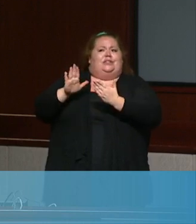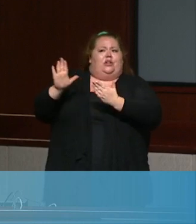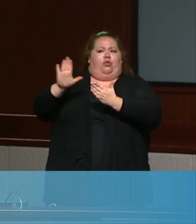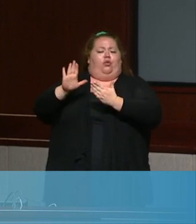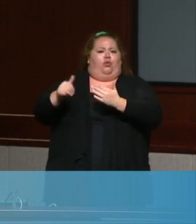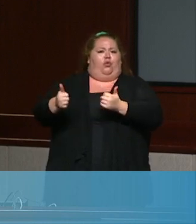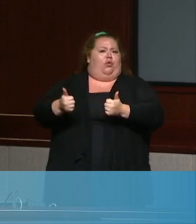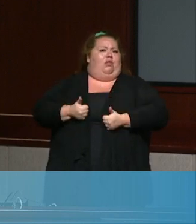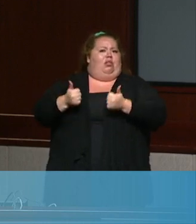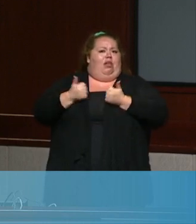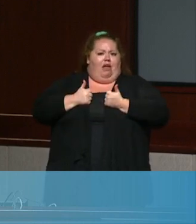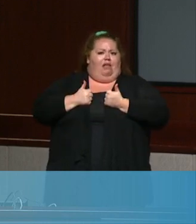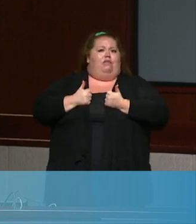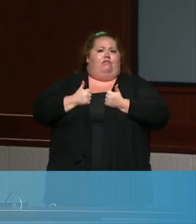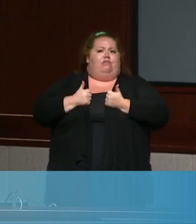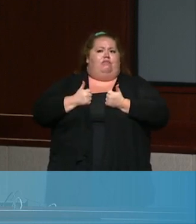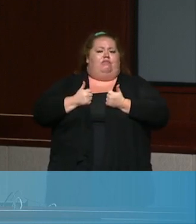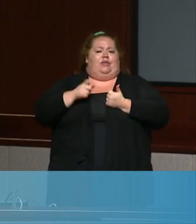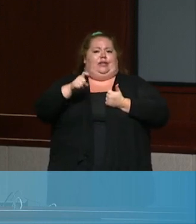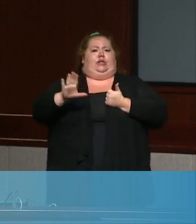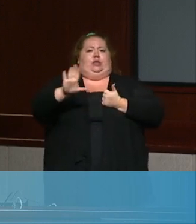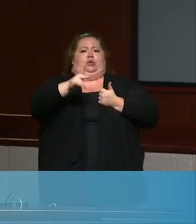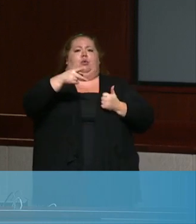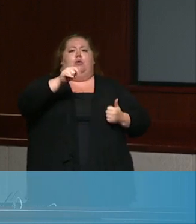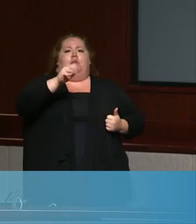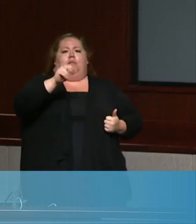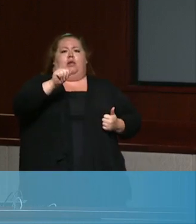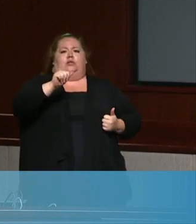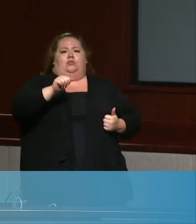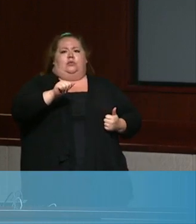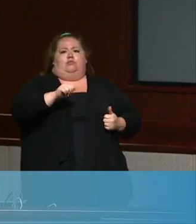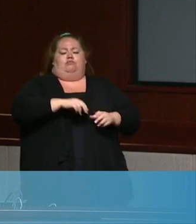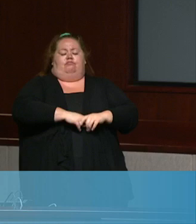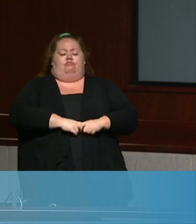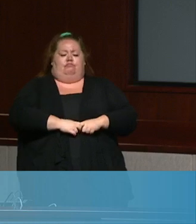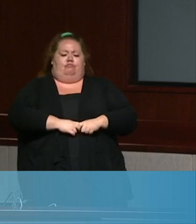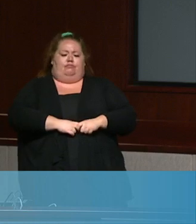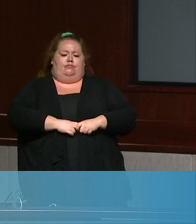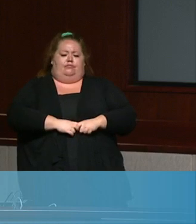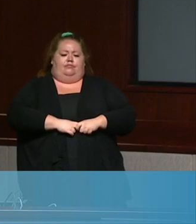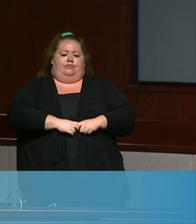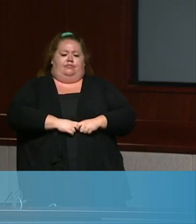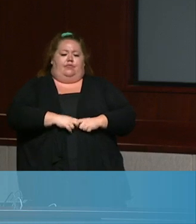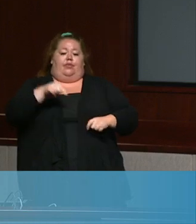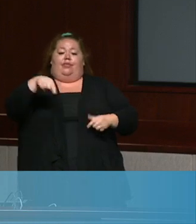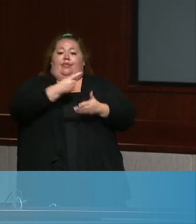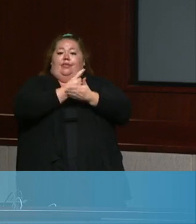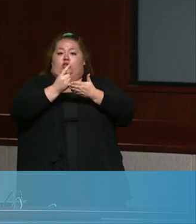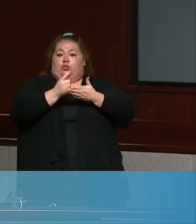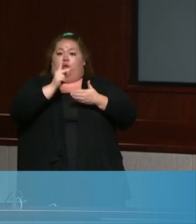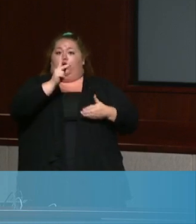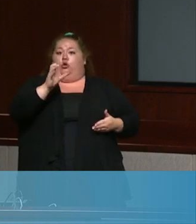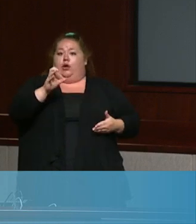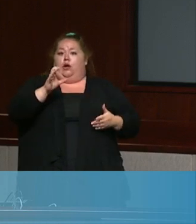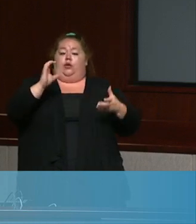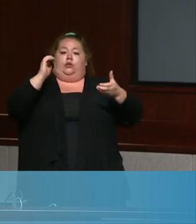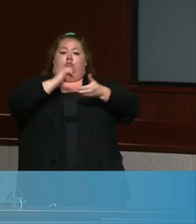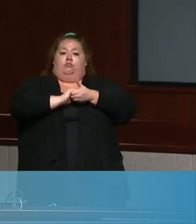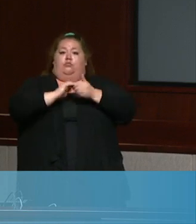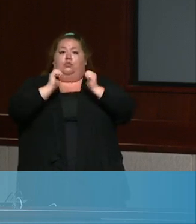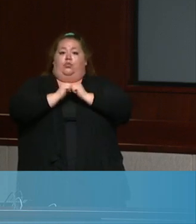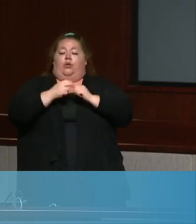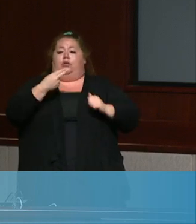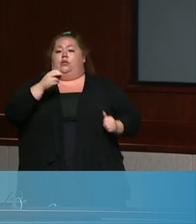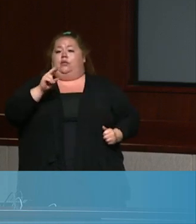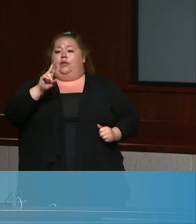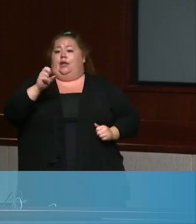your convalescent plasma. This week, Kern County, along with the Houchin Blood Bank, has begun